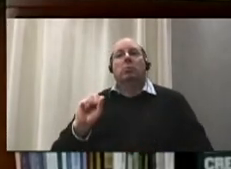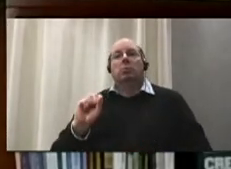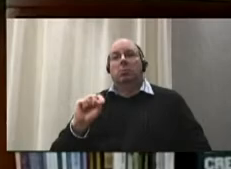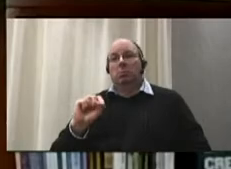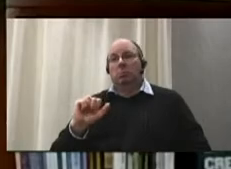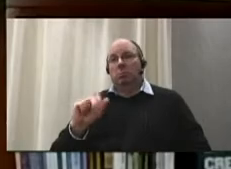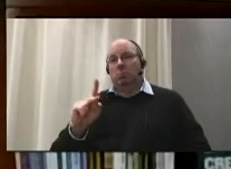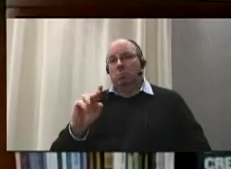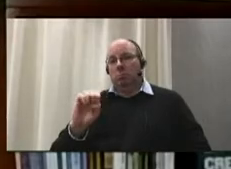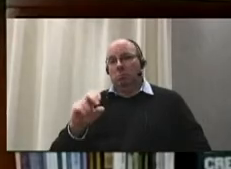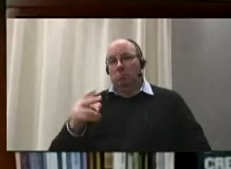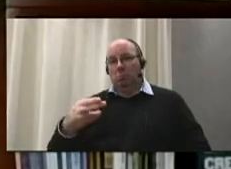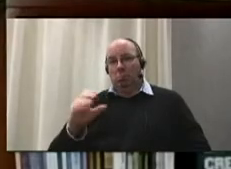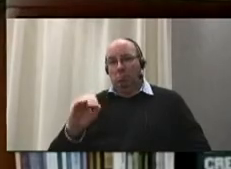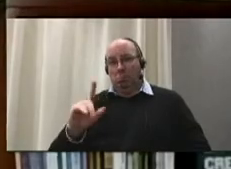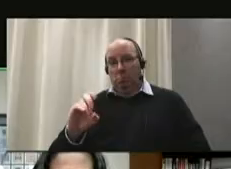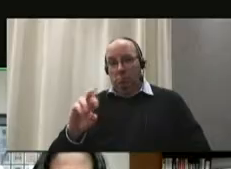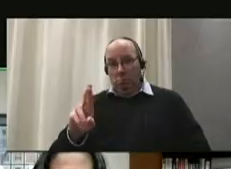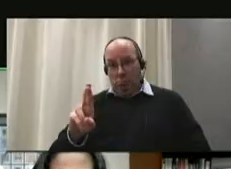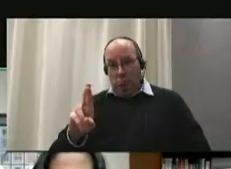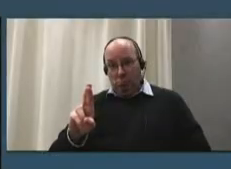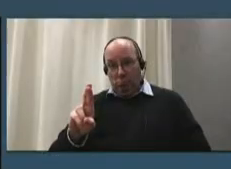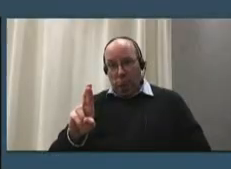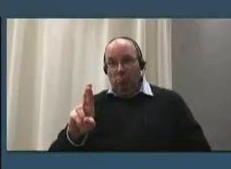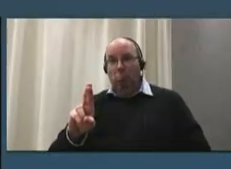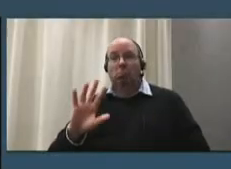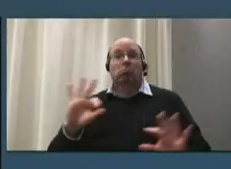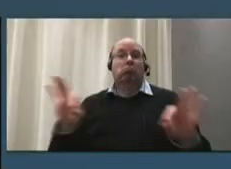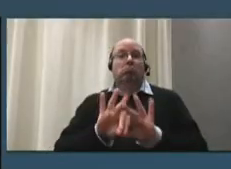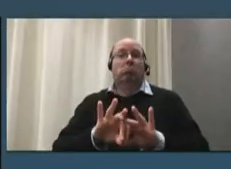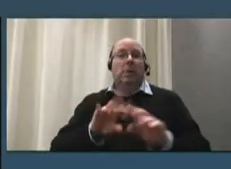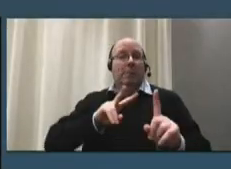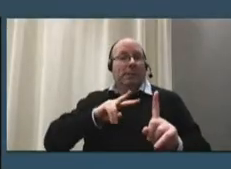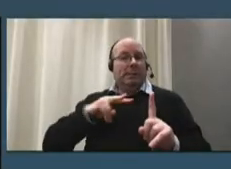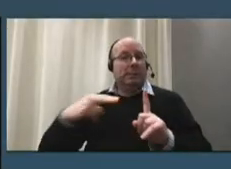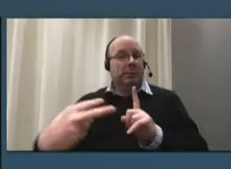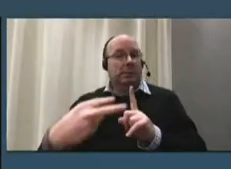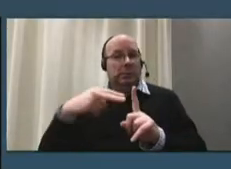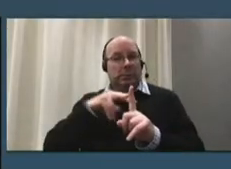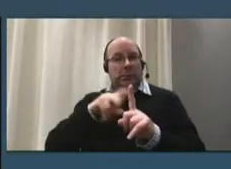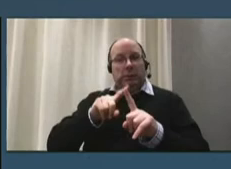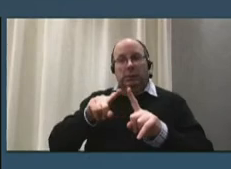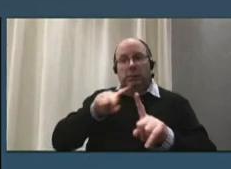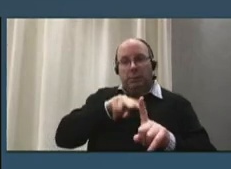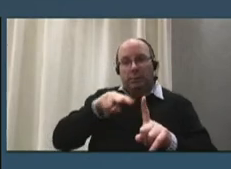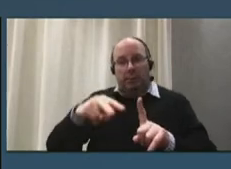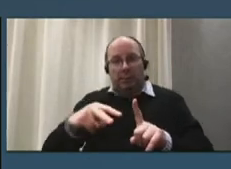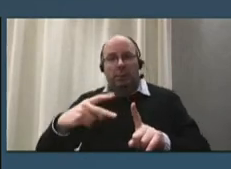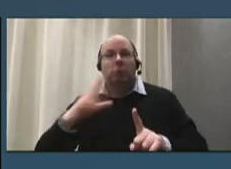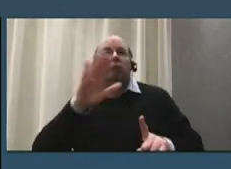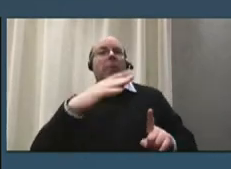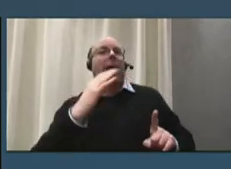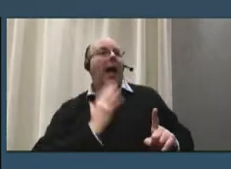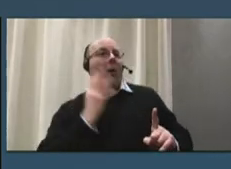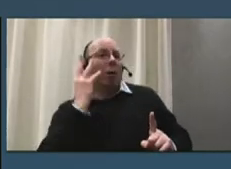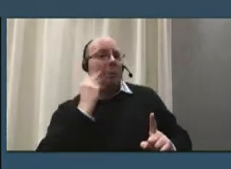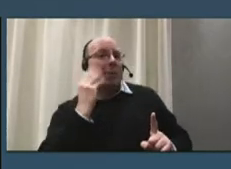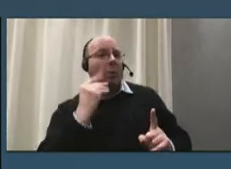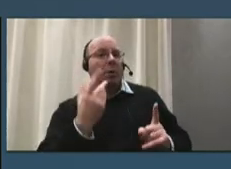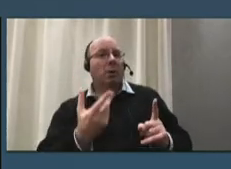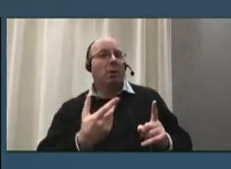perspectives when making decisions. Those schools have been able to come forward and say, here's our circumstance and here's what we think is best for